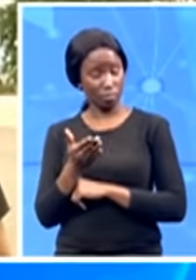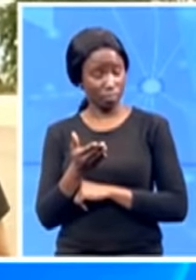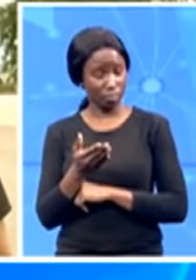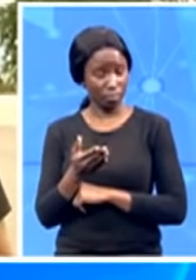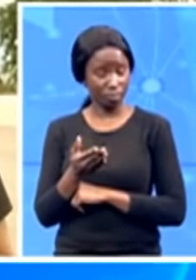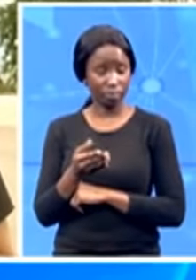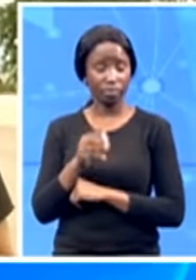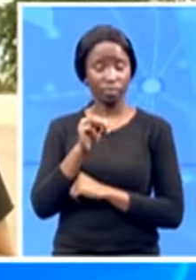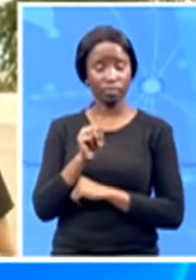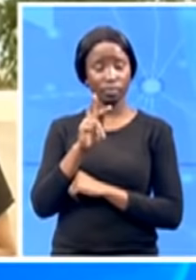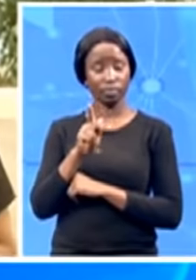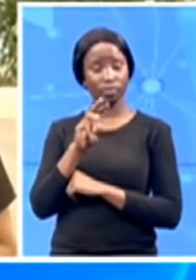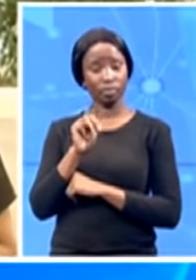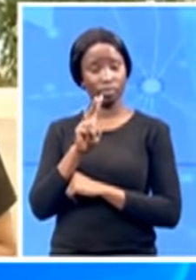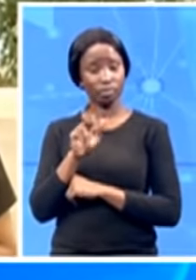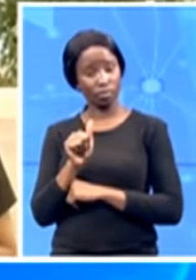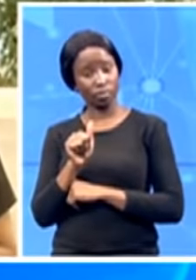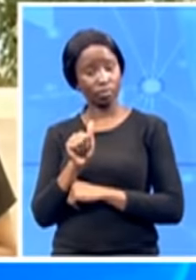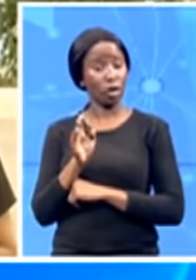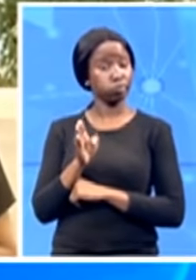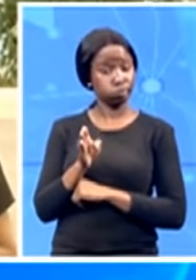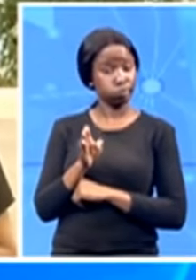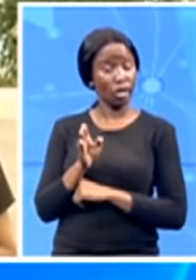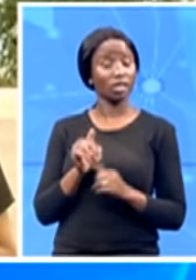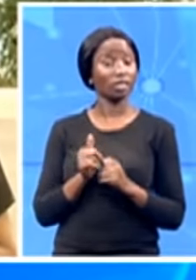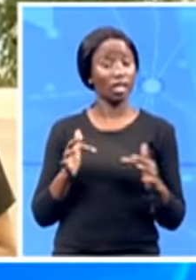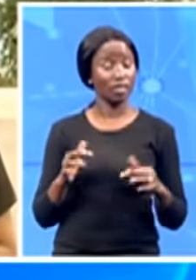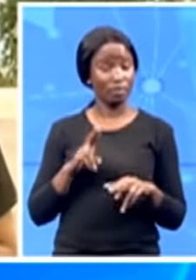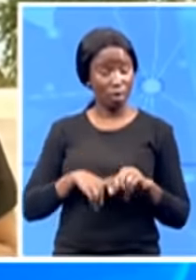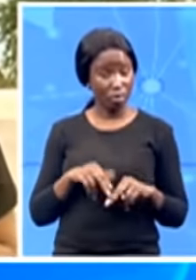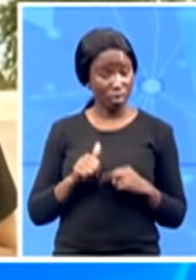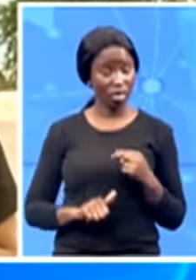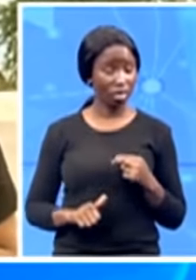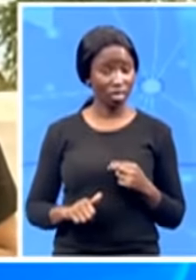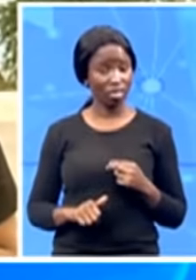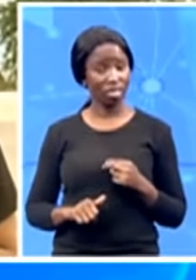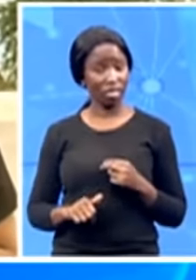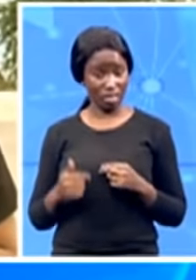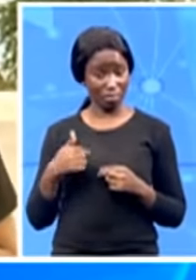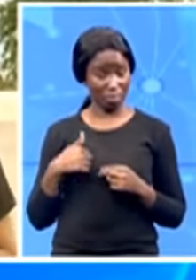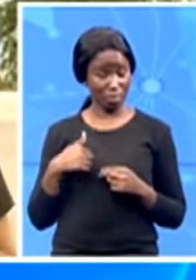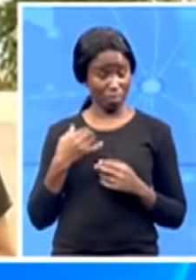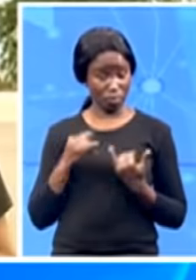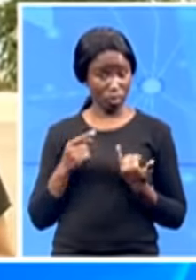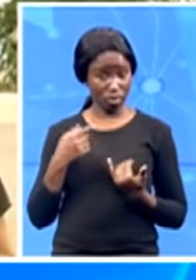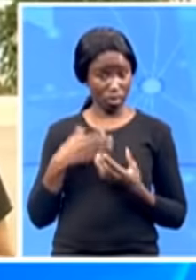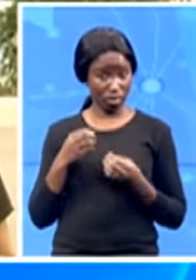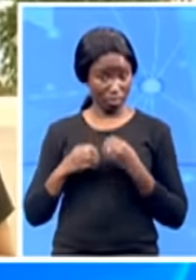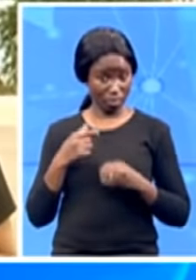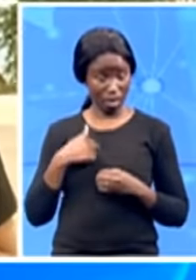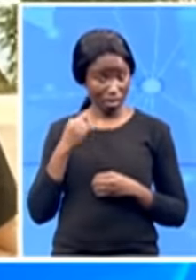has been there since February, and I stand to be corrected here. Are they still there in their numbers?